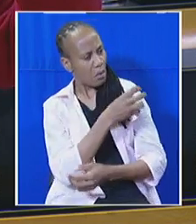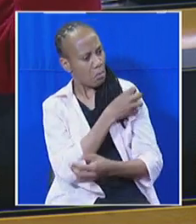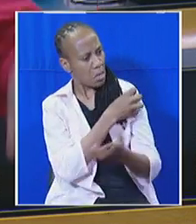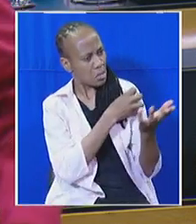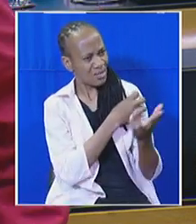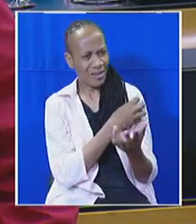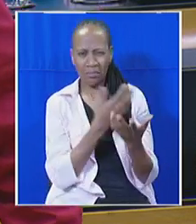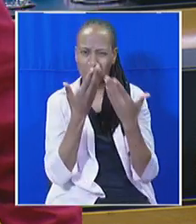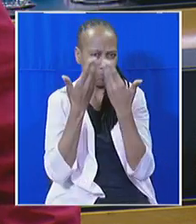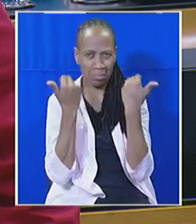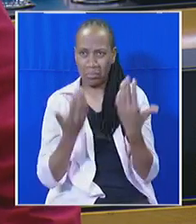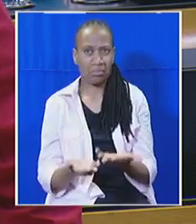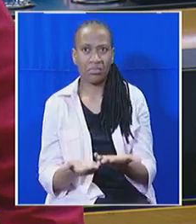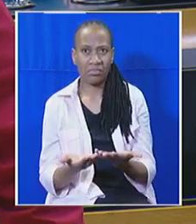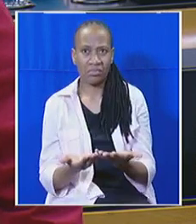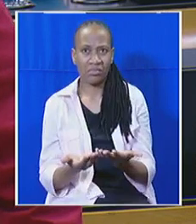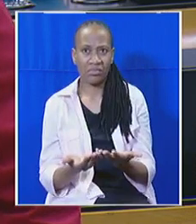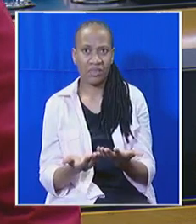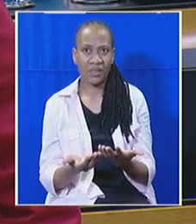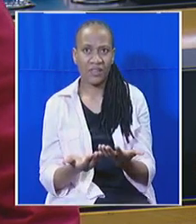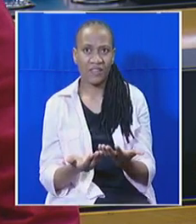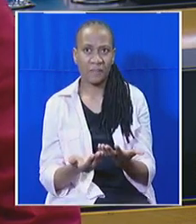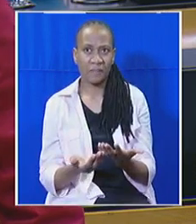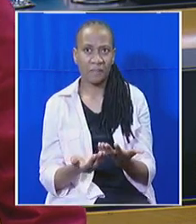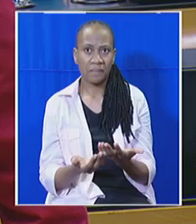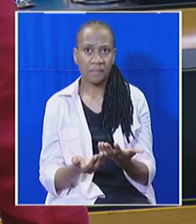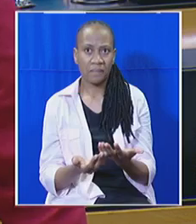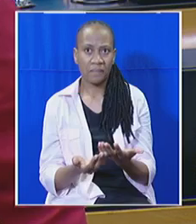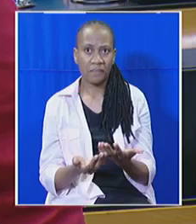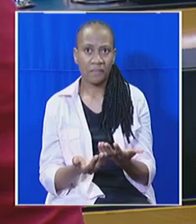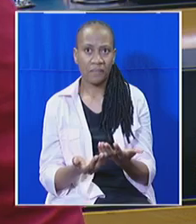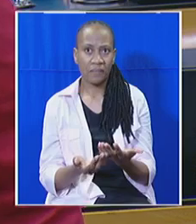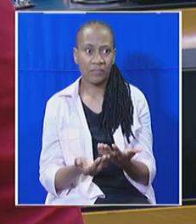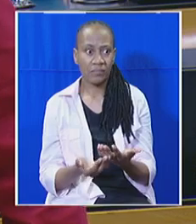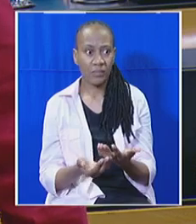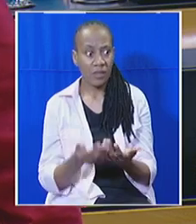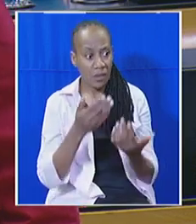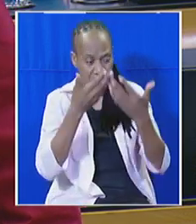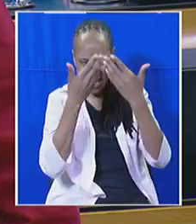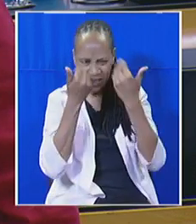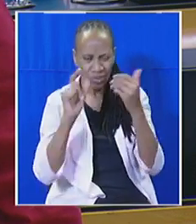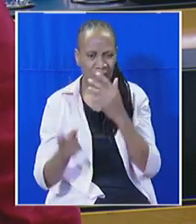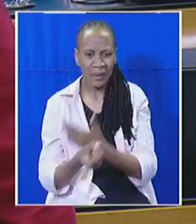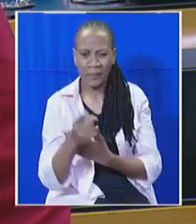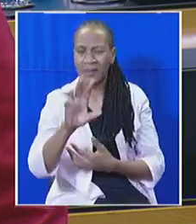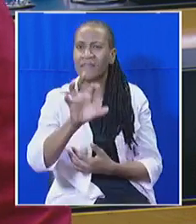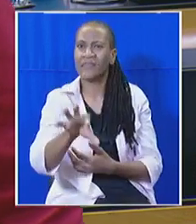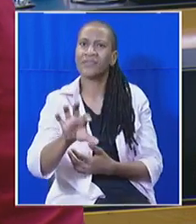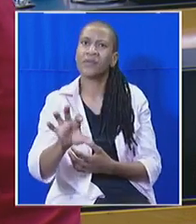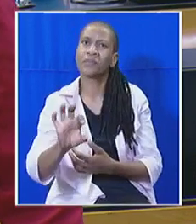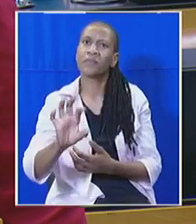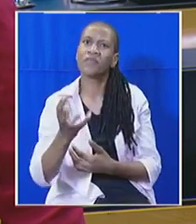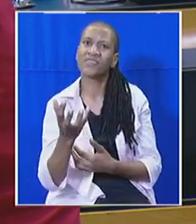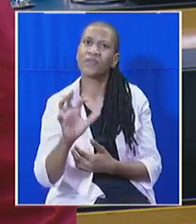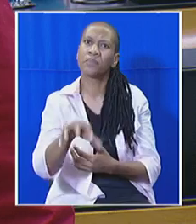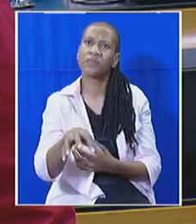extent of the damage that Operation Hlasela is causing the Free State, she must just be honorable. Honorable member, she must